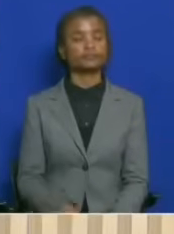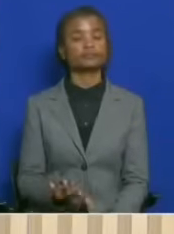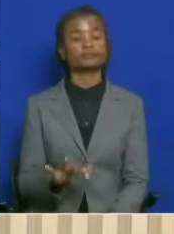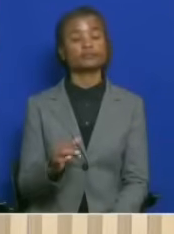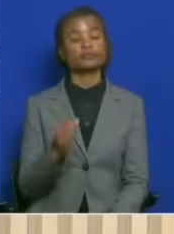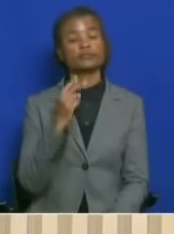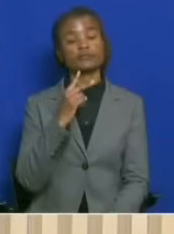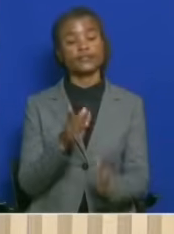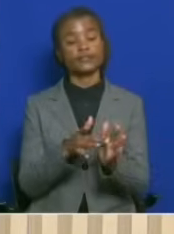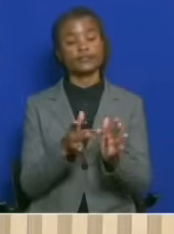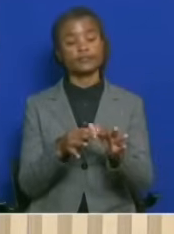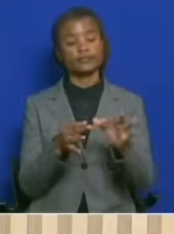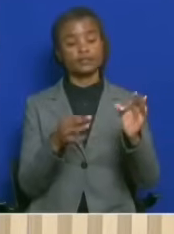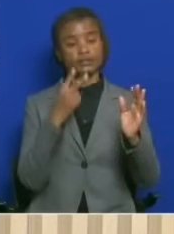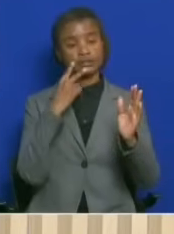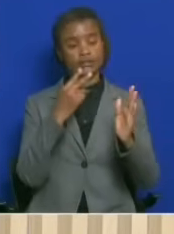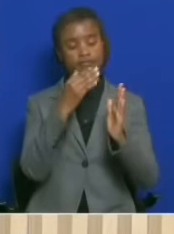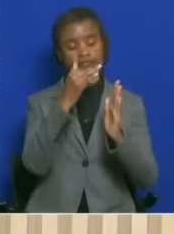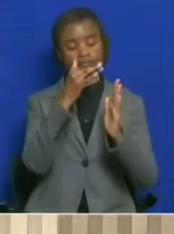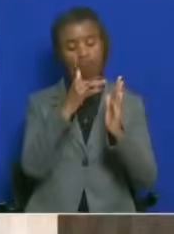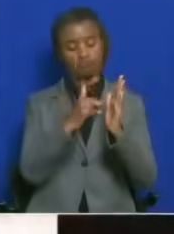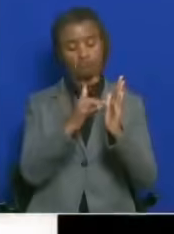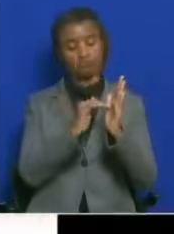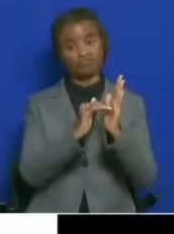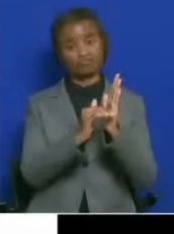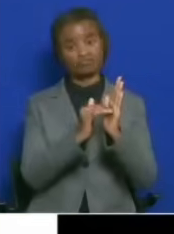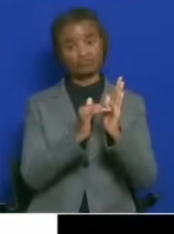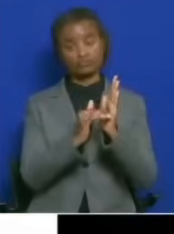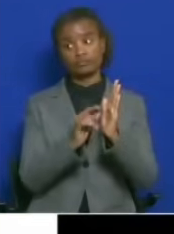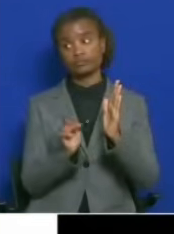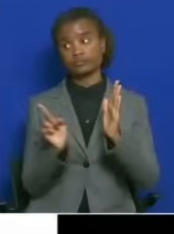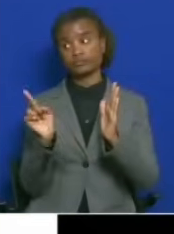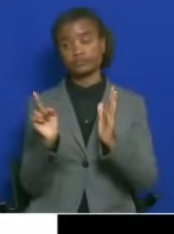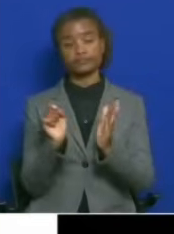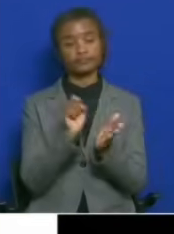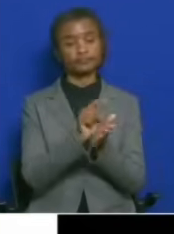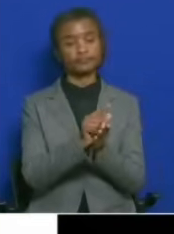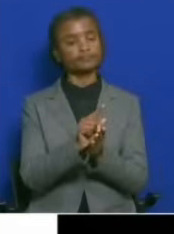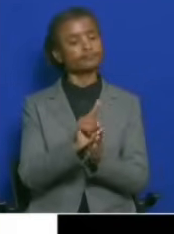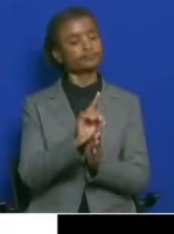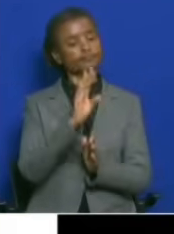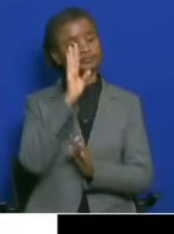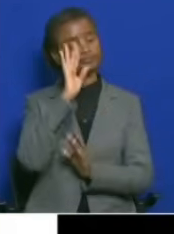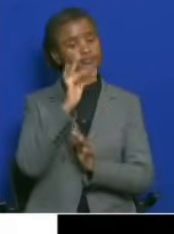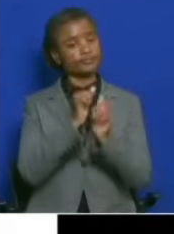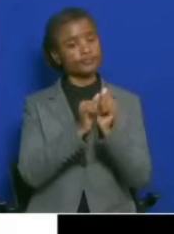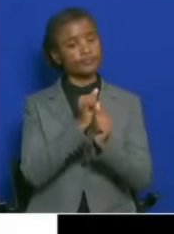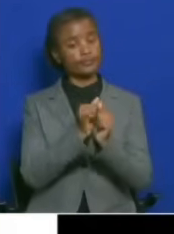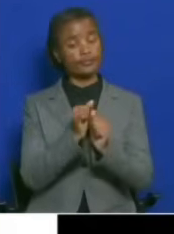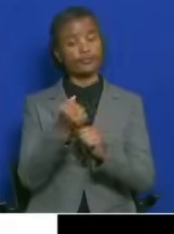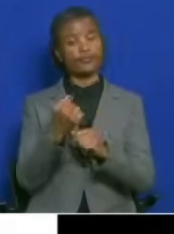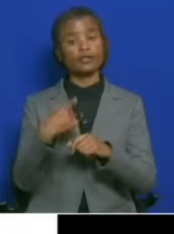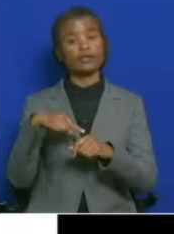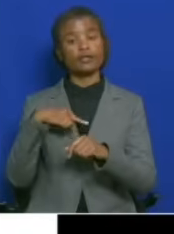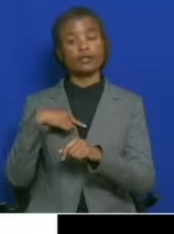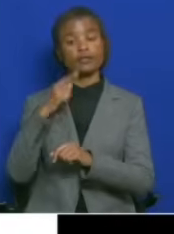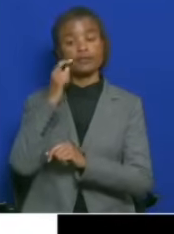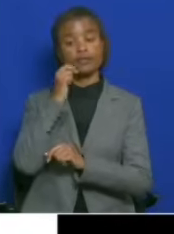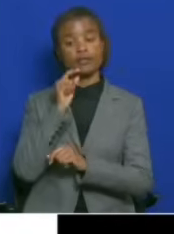halfway down, General Khan says, "Salams, bro. Can we meet our guy on Friday at 2?"